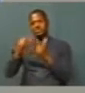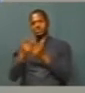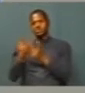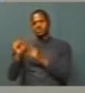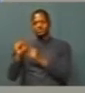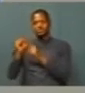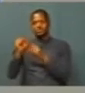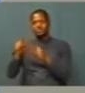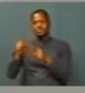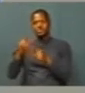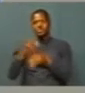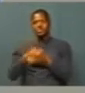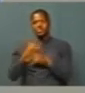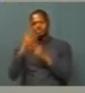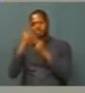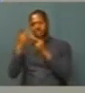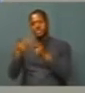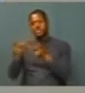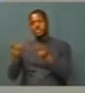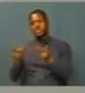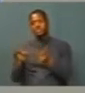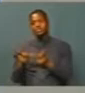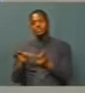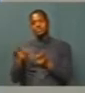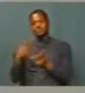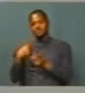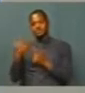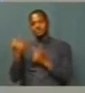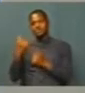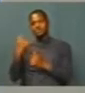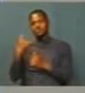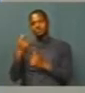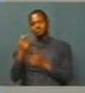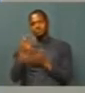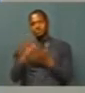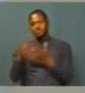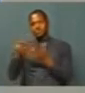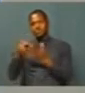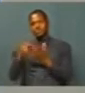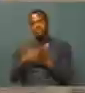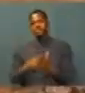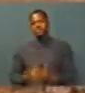Sualah Abdul-Wahab visited the area and has come through with this report.